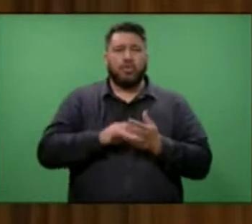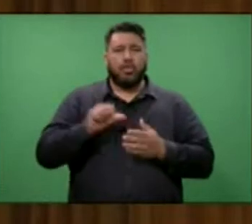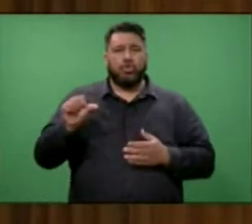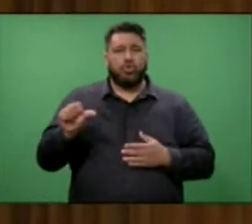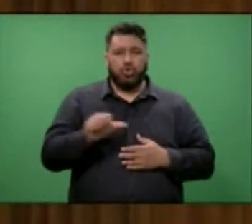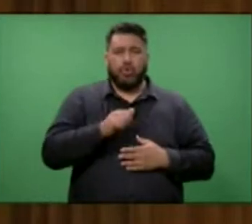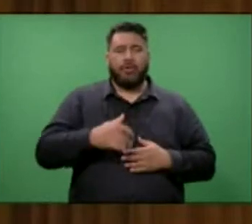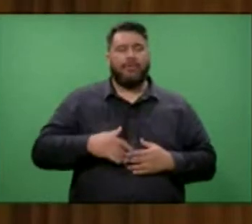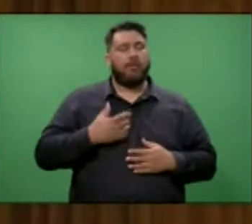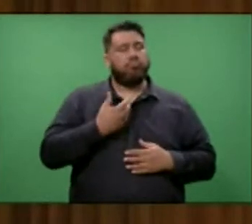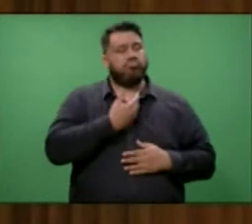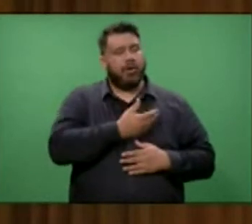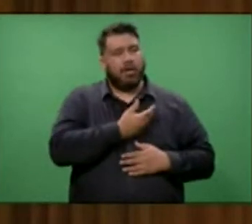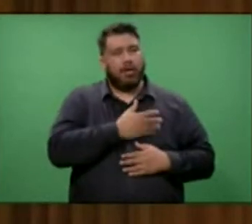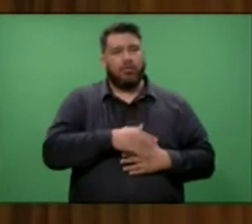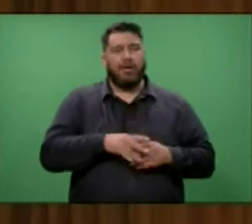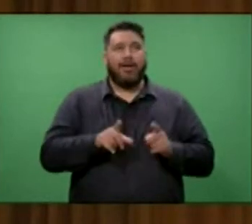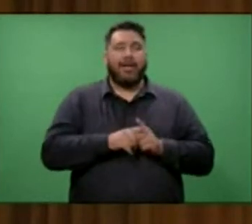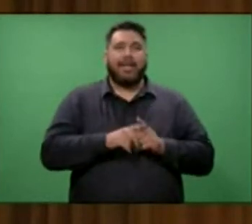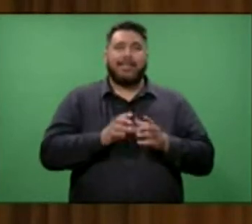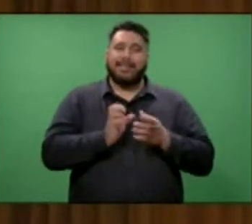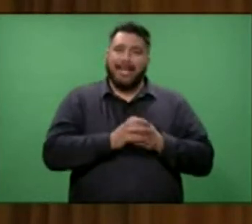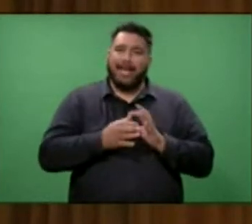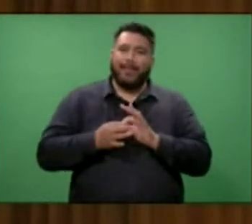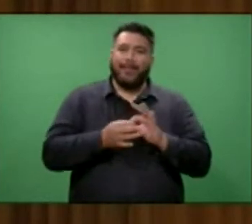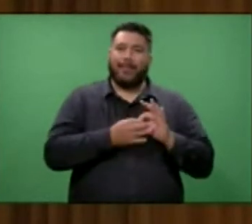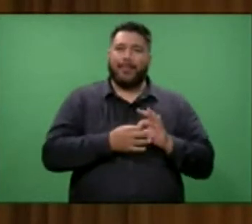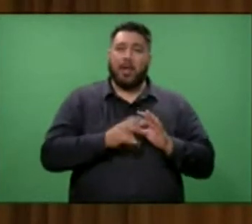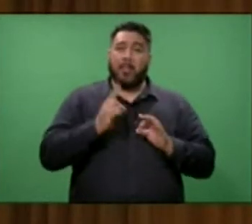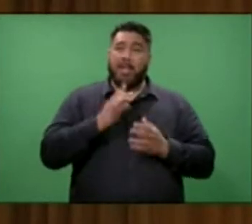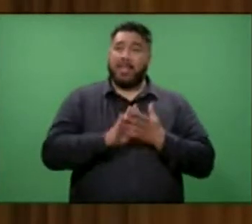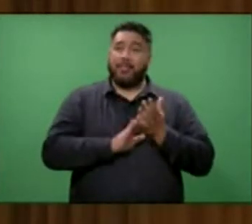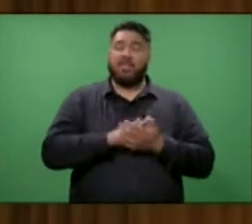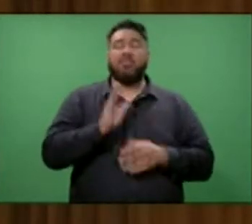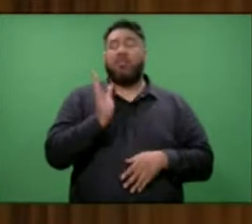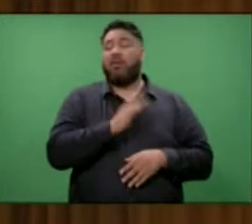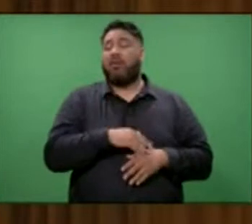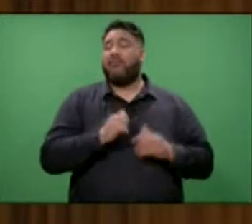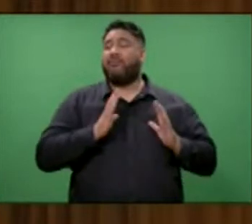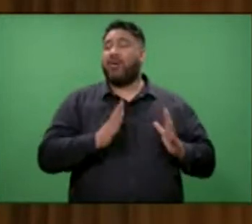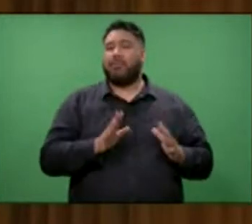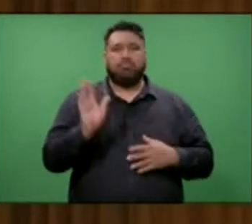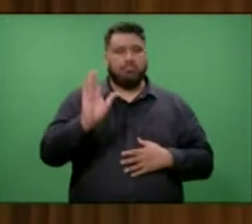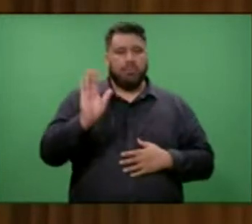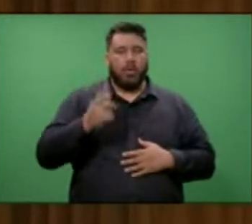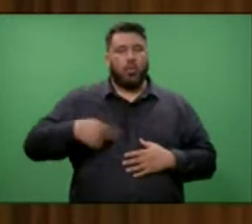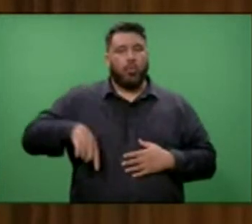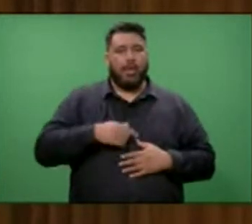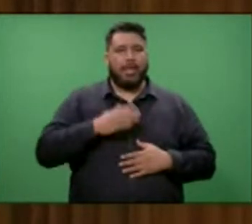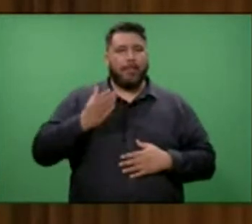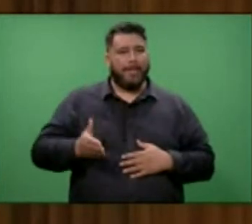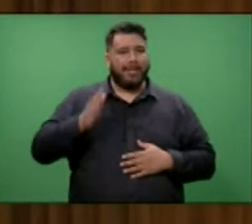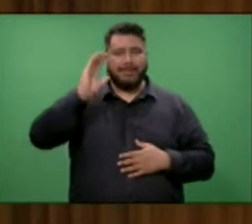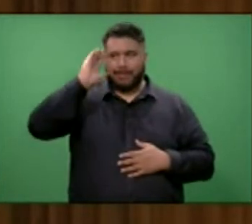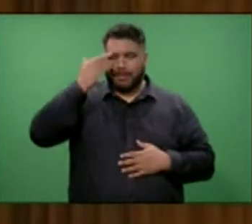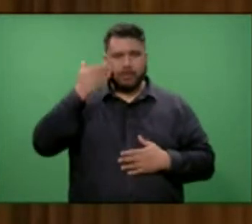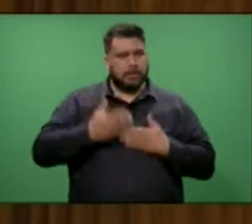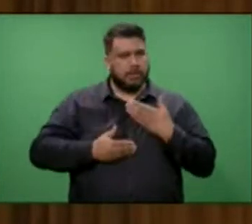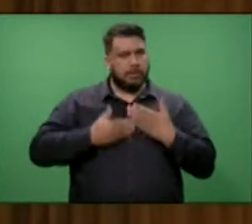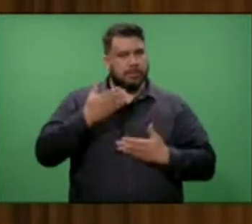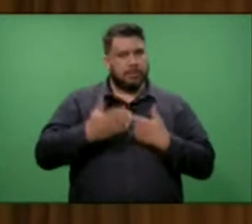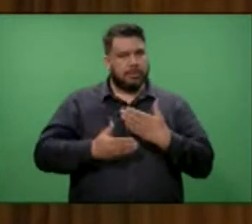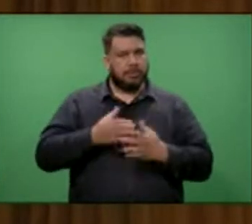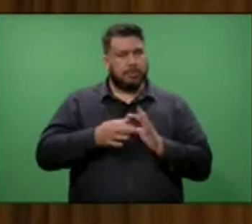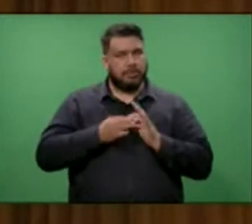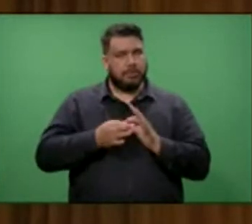we cannot afford to be complacent nor stand still. We must keep going. It is the government's aim to achieve